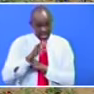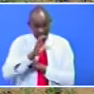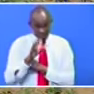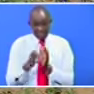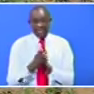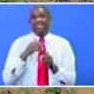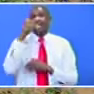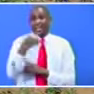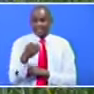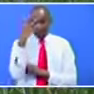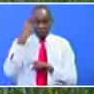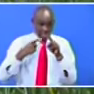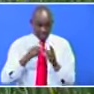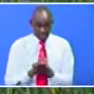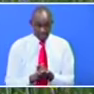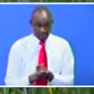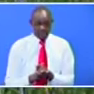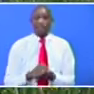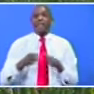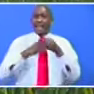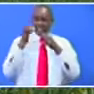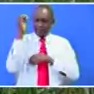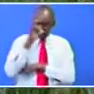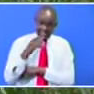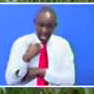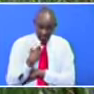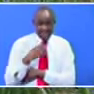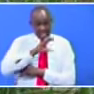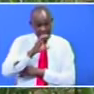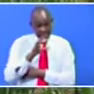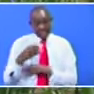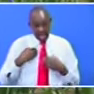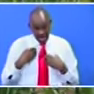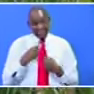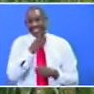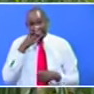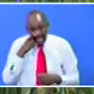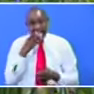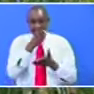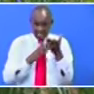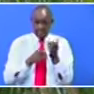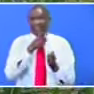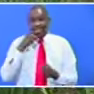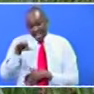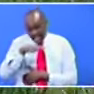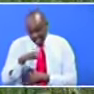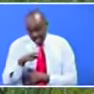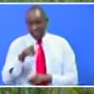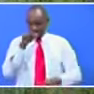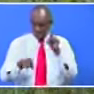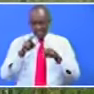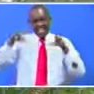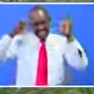the next 4 years. With close to 90% of the country being arid and semi-arid land, highly variable